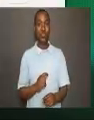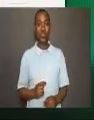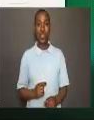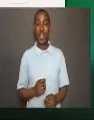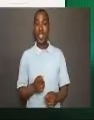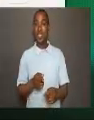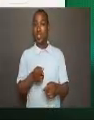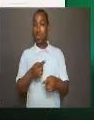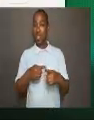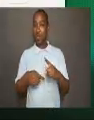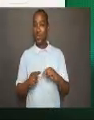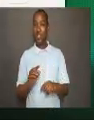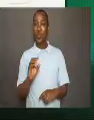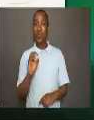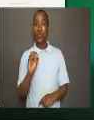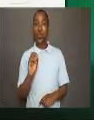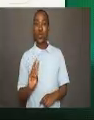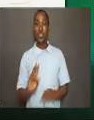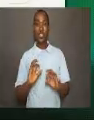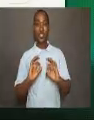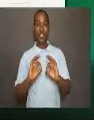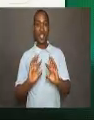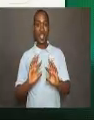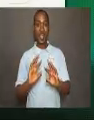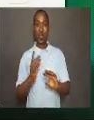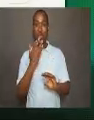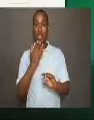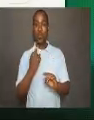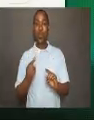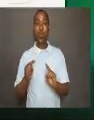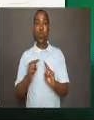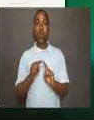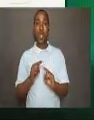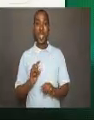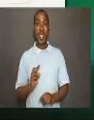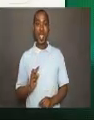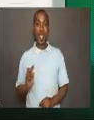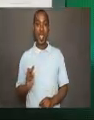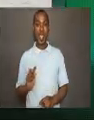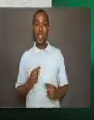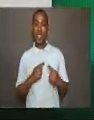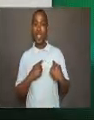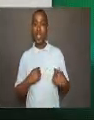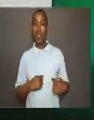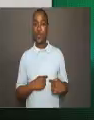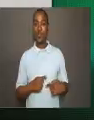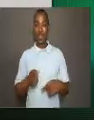brings deoxygenated blood back to the right side of the heart.